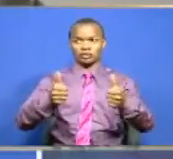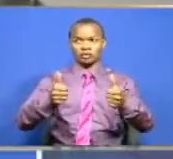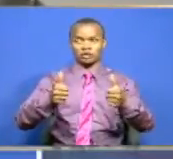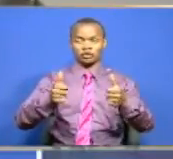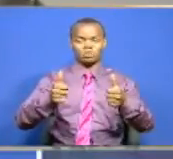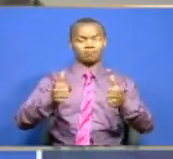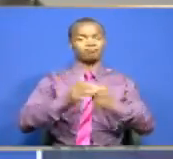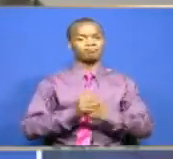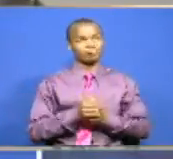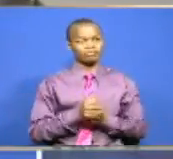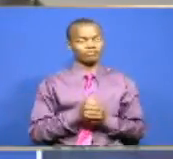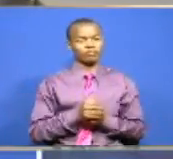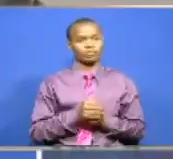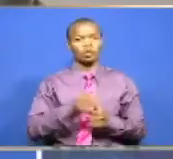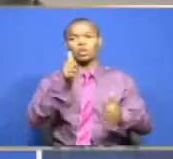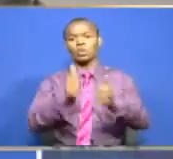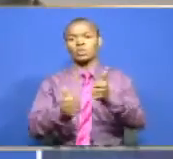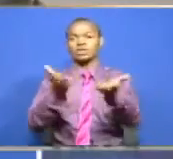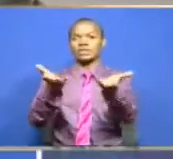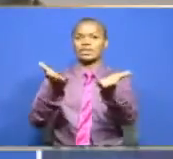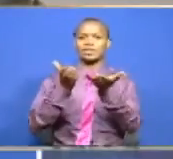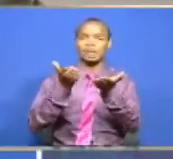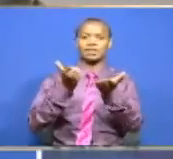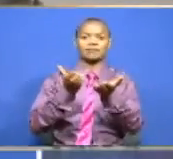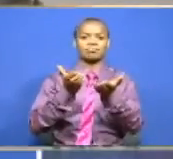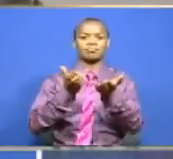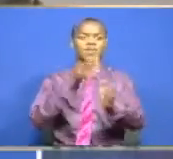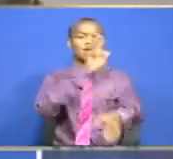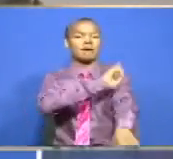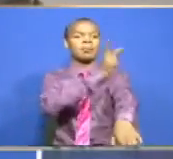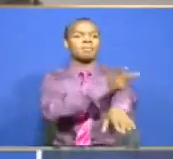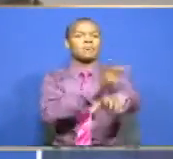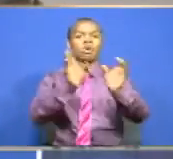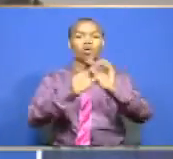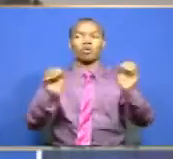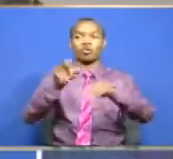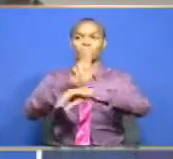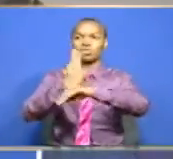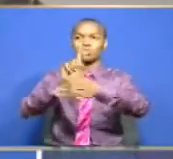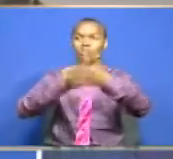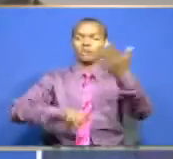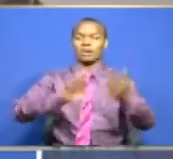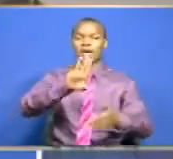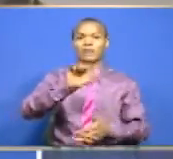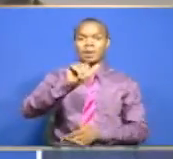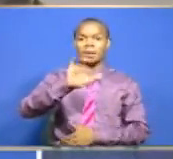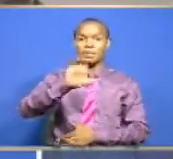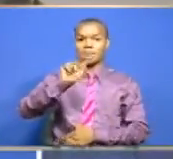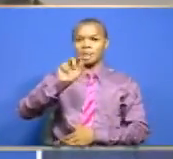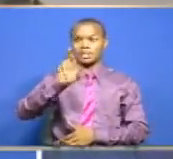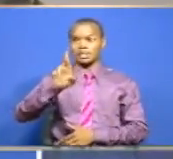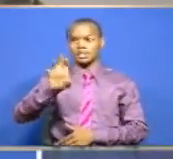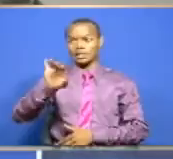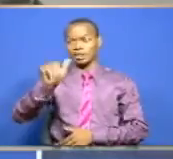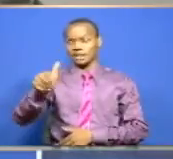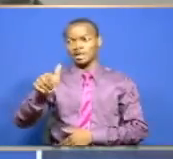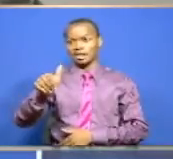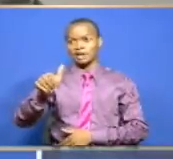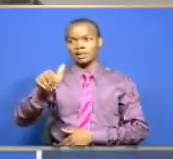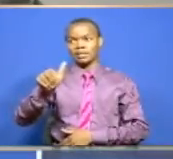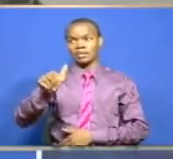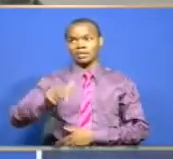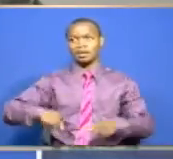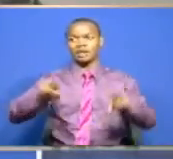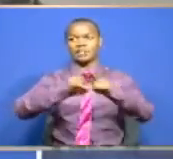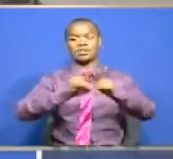require power. It uses aerobic bacteria to break down the waste, and then you have a